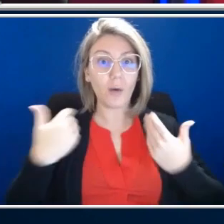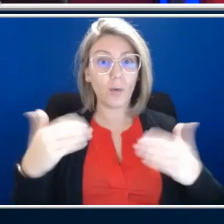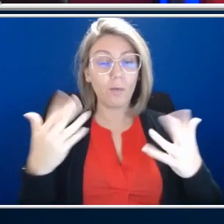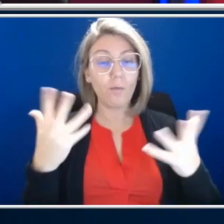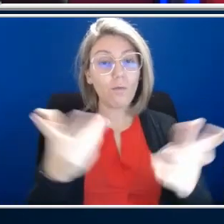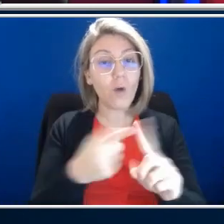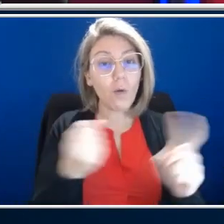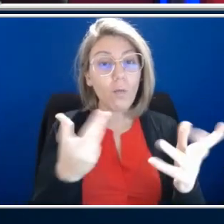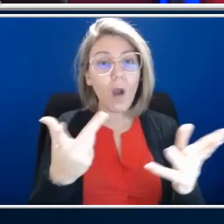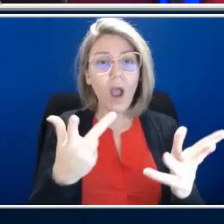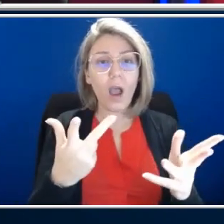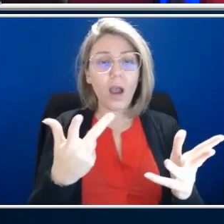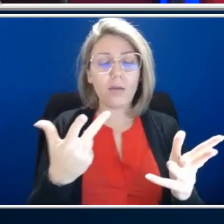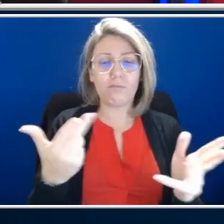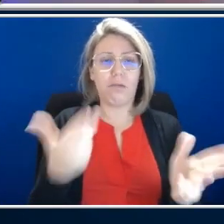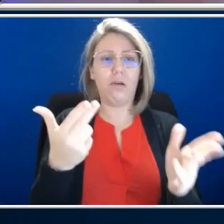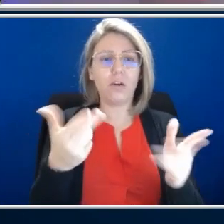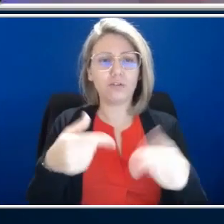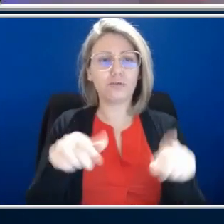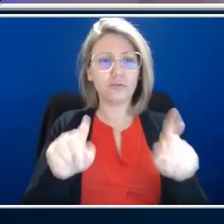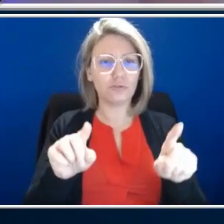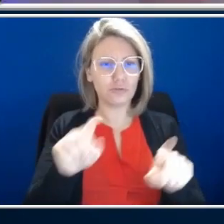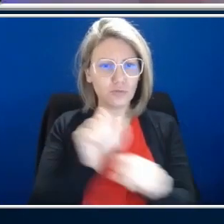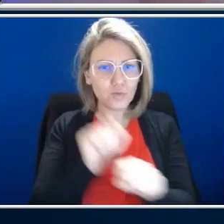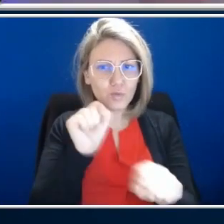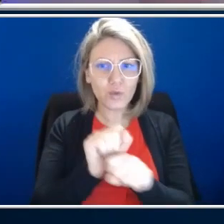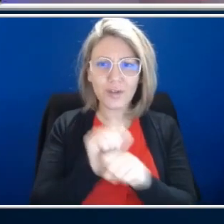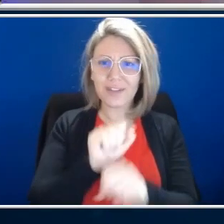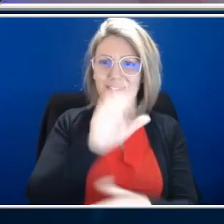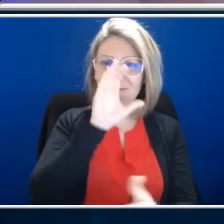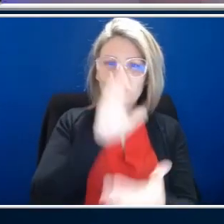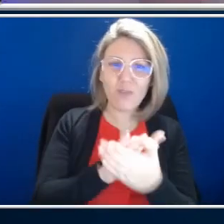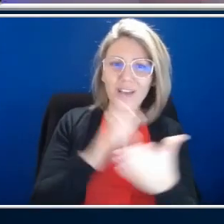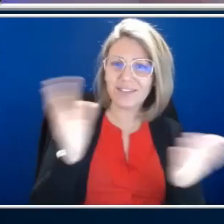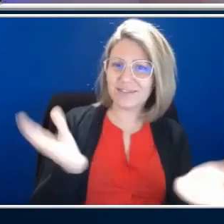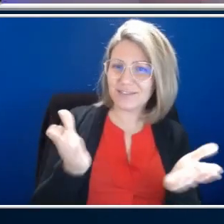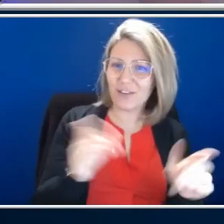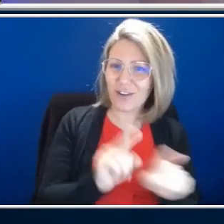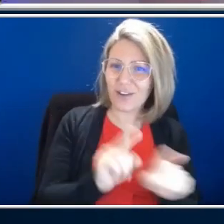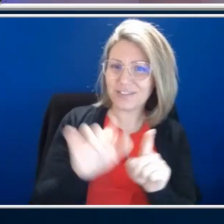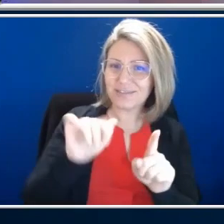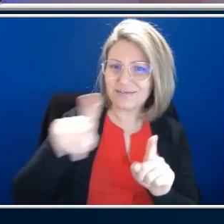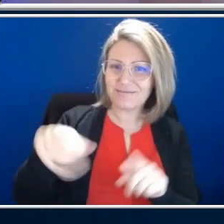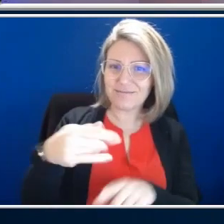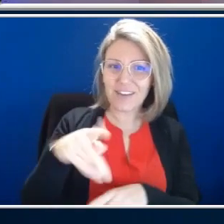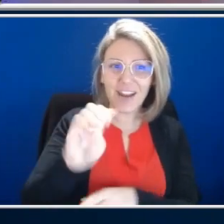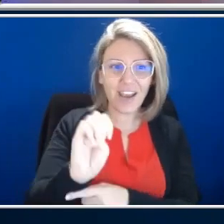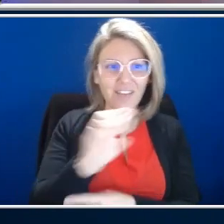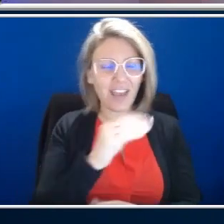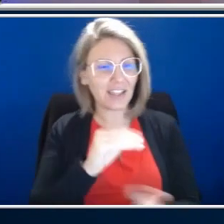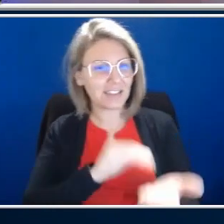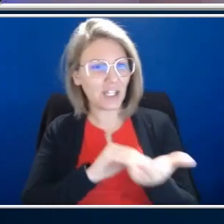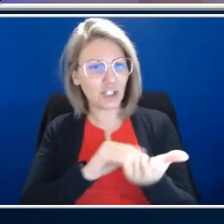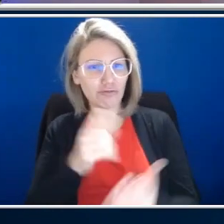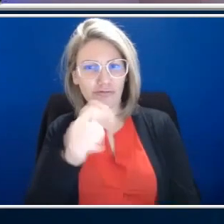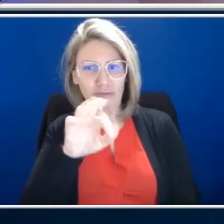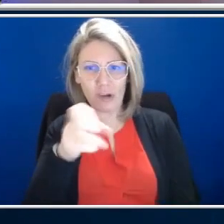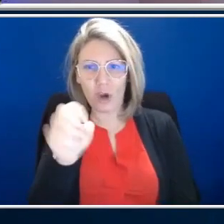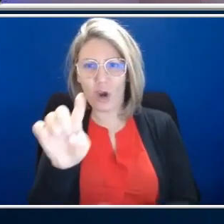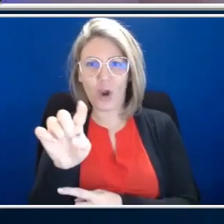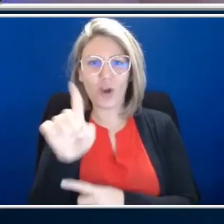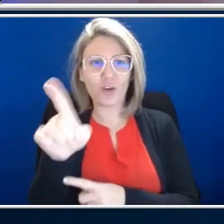been with him every step of the way. We have Dr. Ravi Garg. He's the surgeon. Dr. Garg, you rebuilt Kyle's